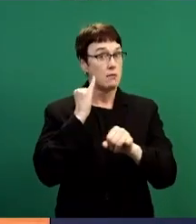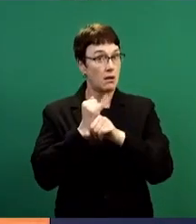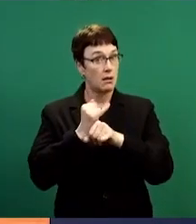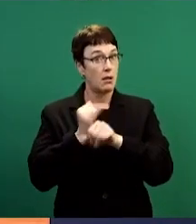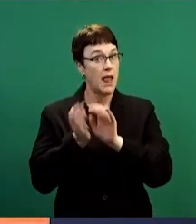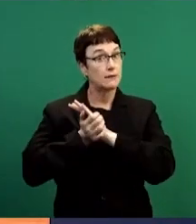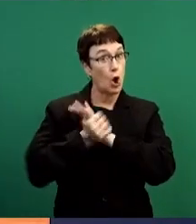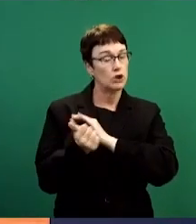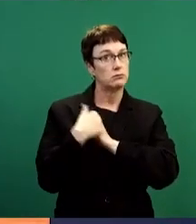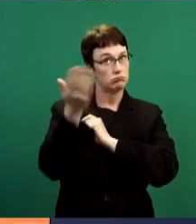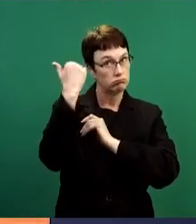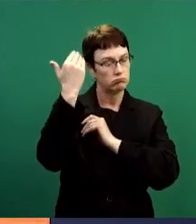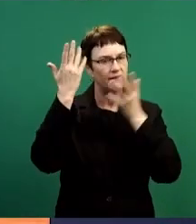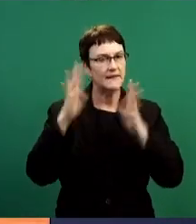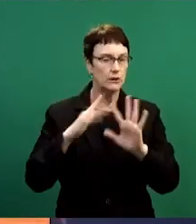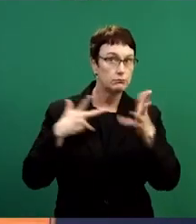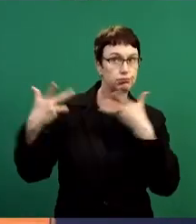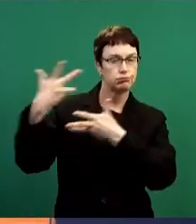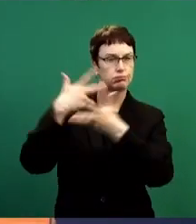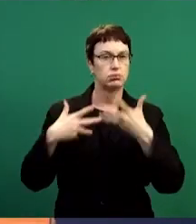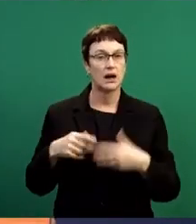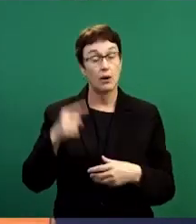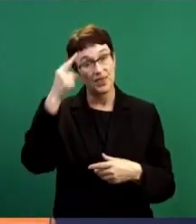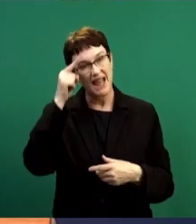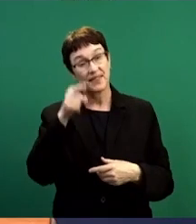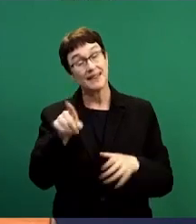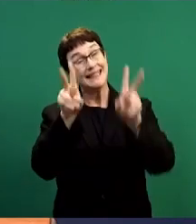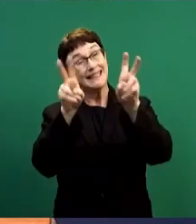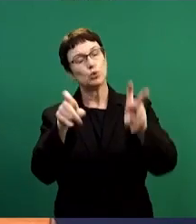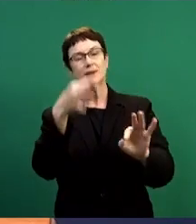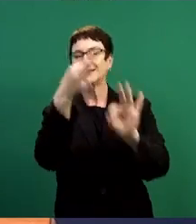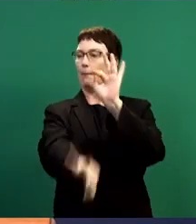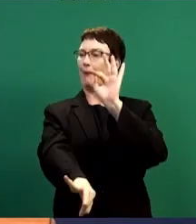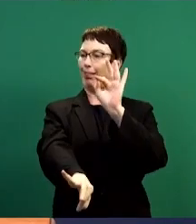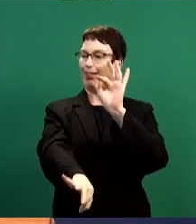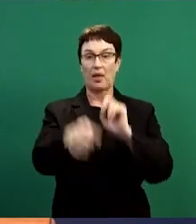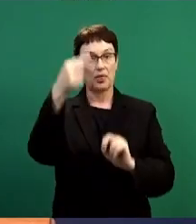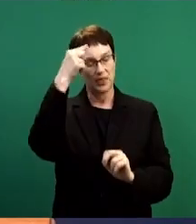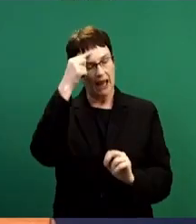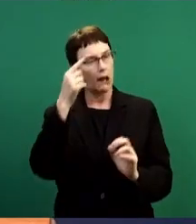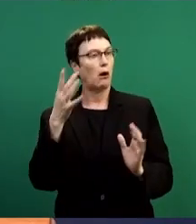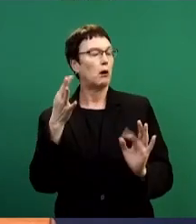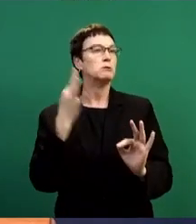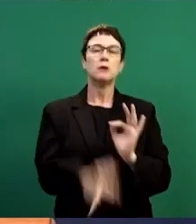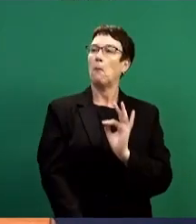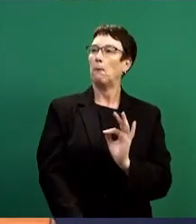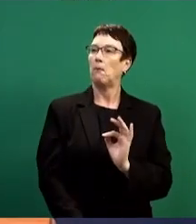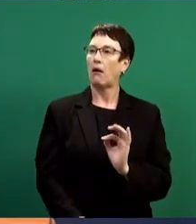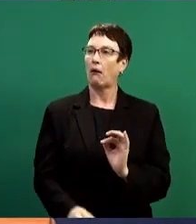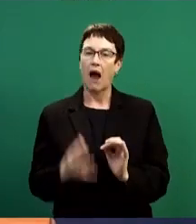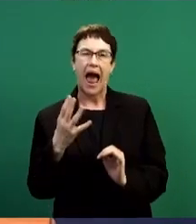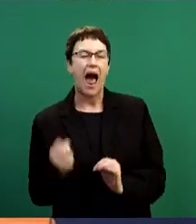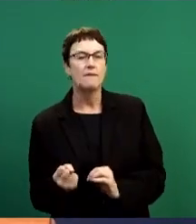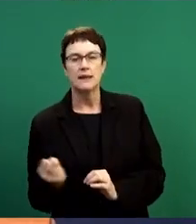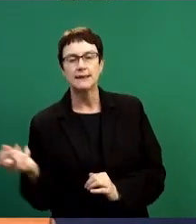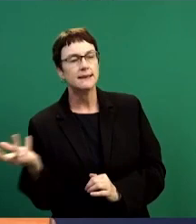The issue is not that simple. And the notion that there is some pot of